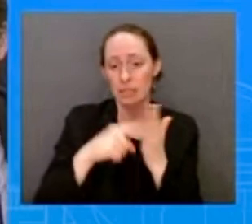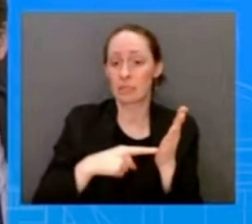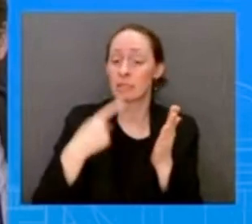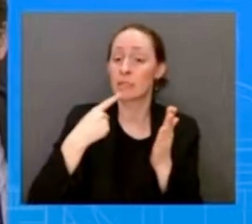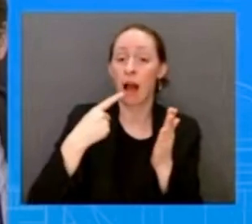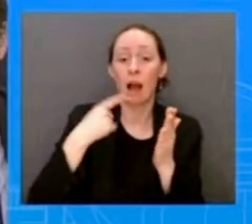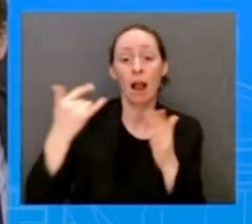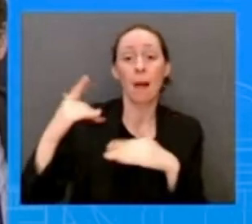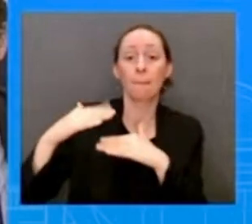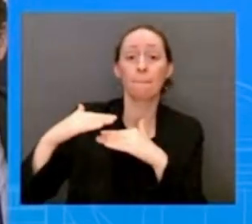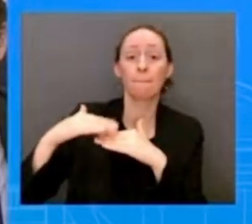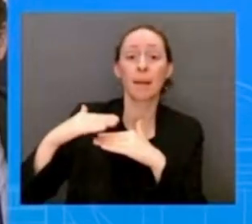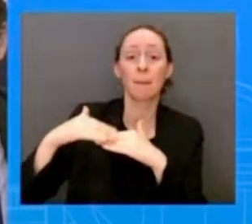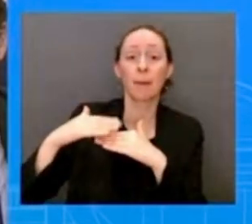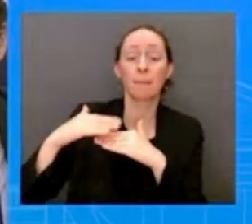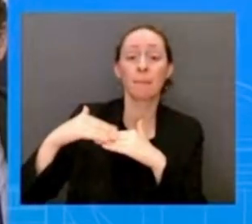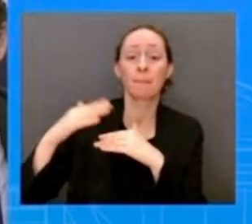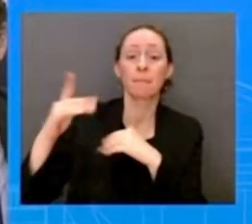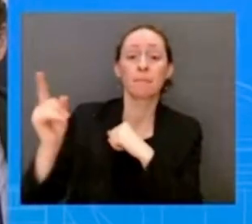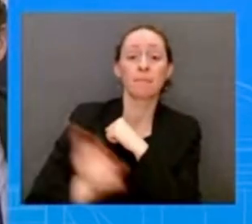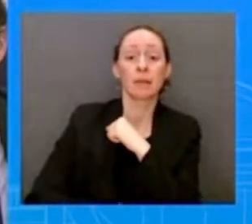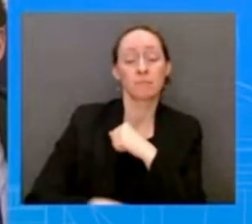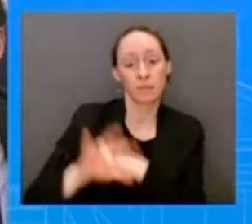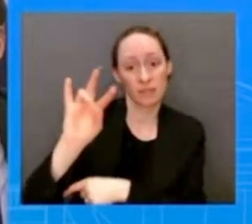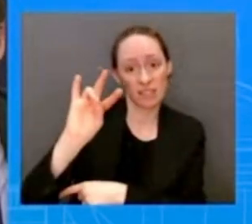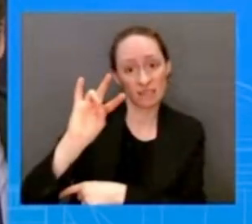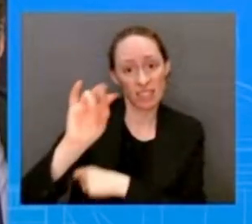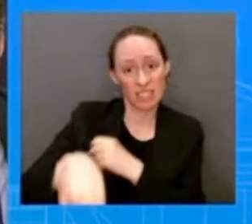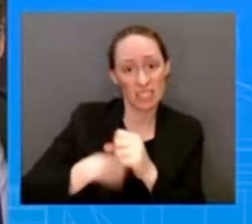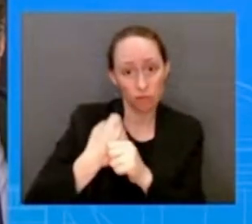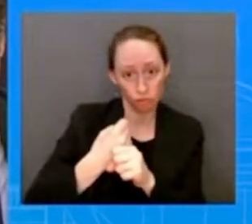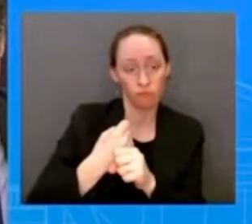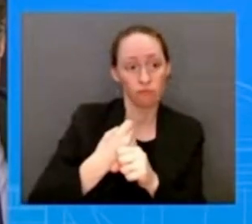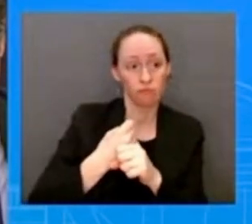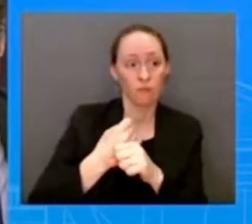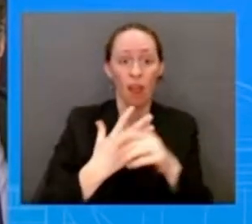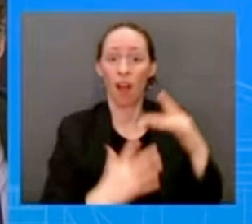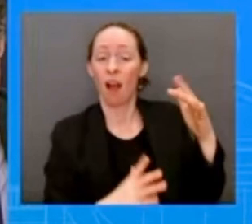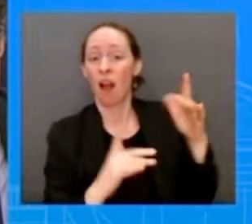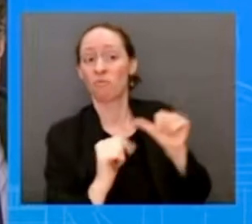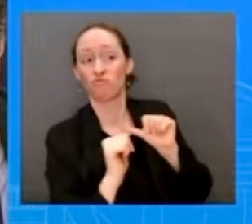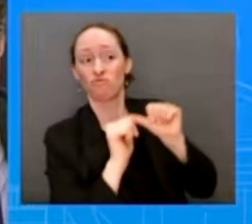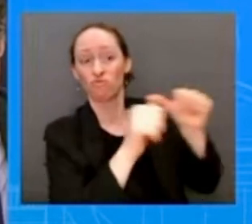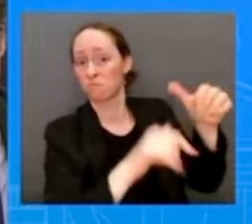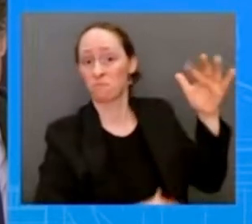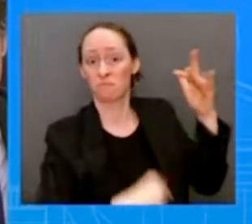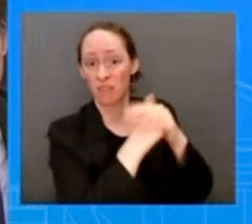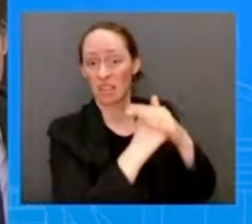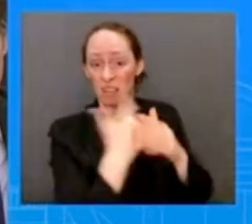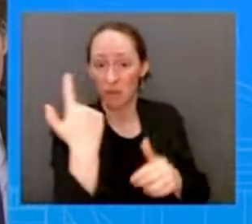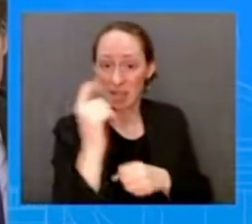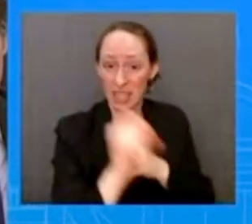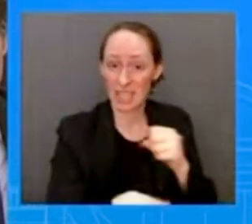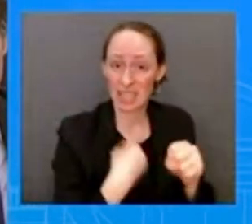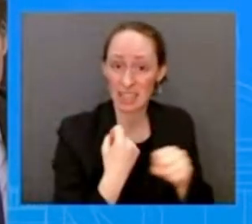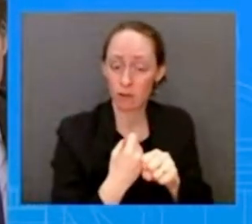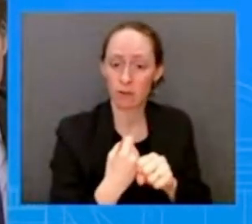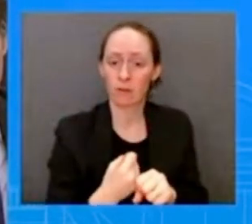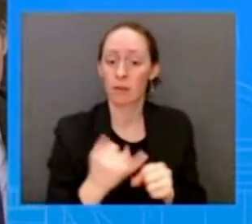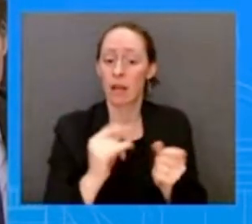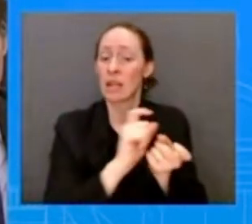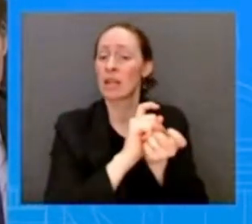with a maximum of 21, and the revisions would be 4 to 18. Does he believe